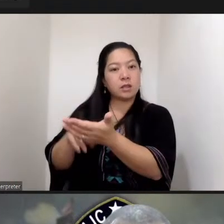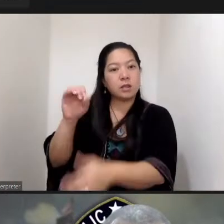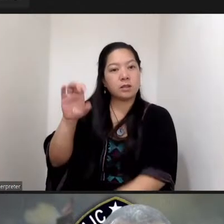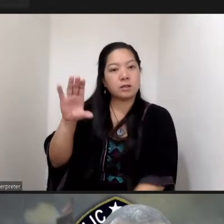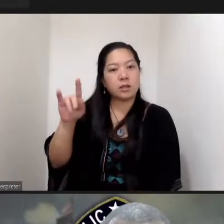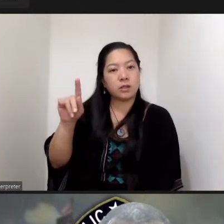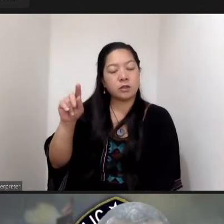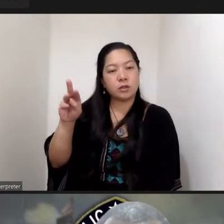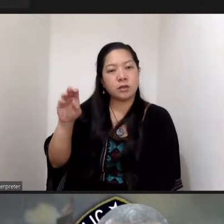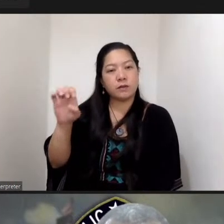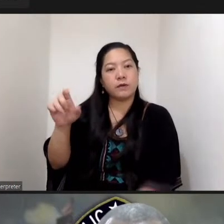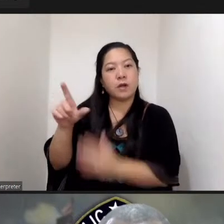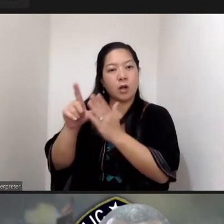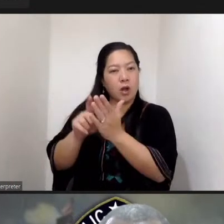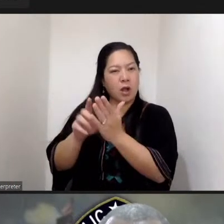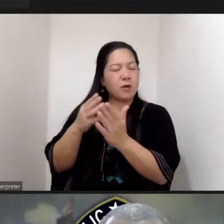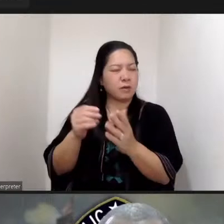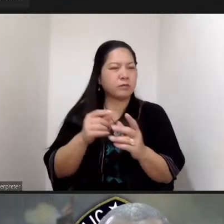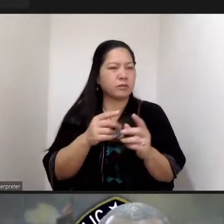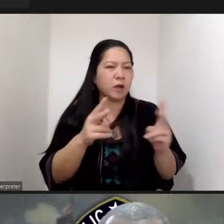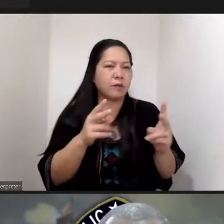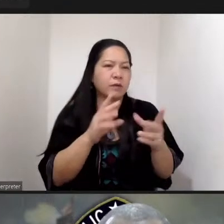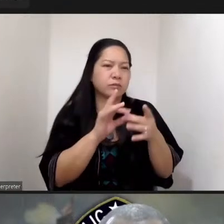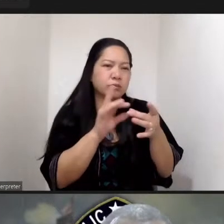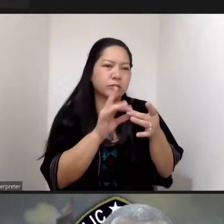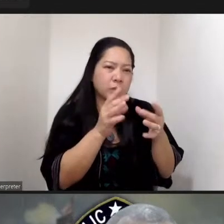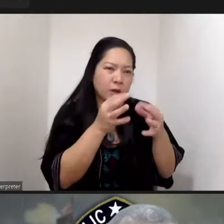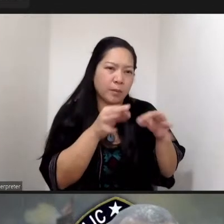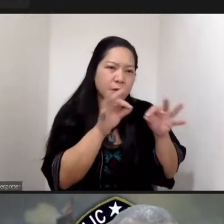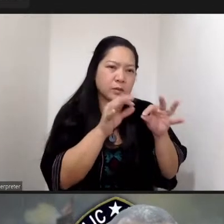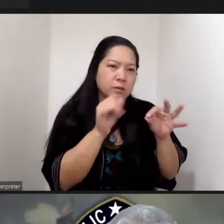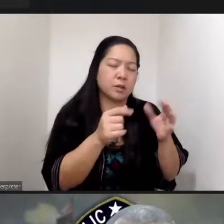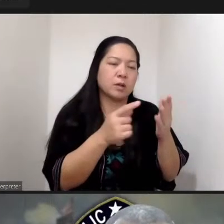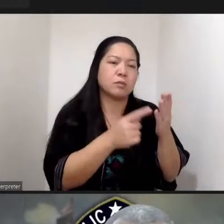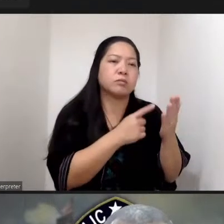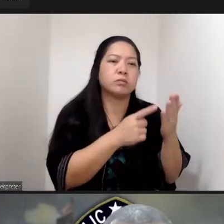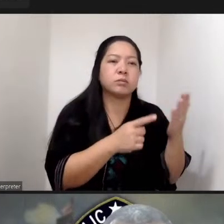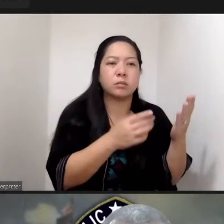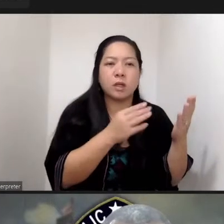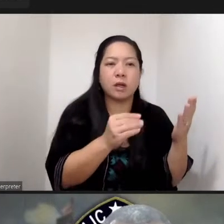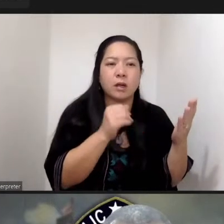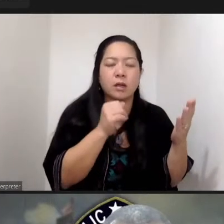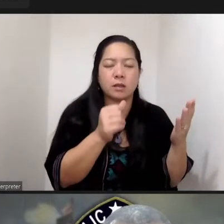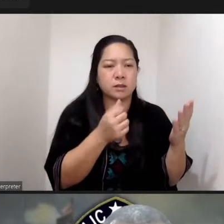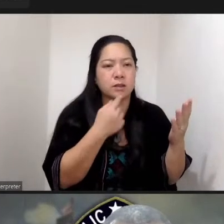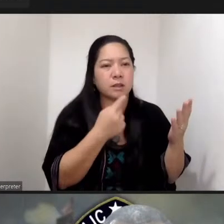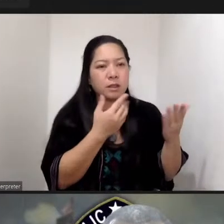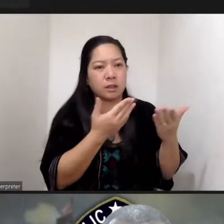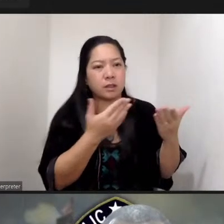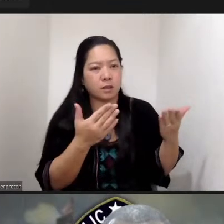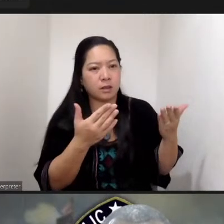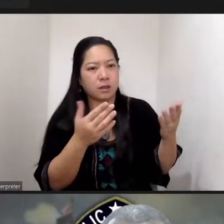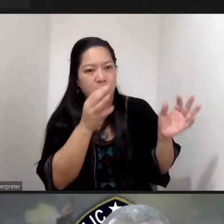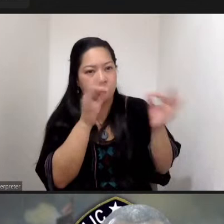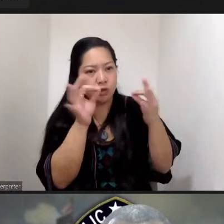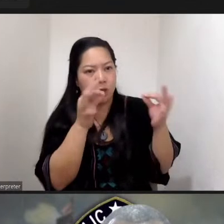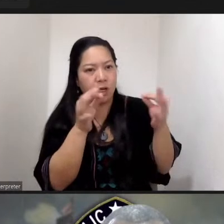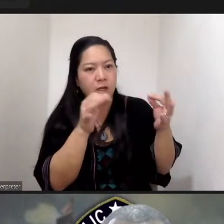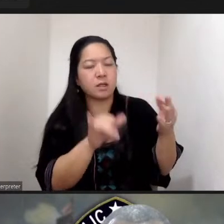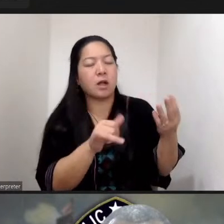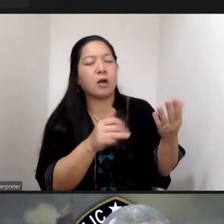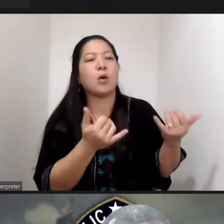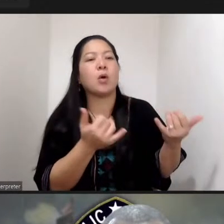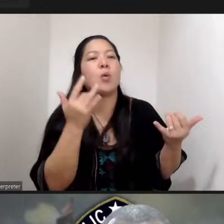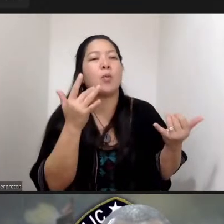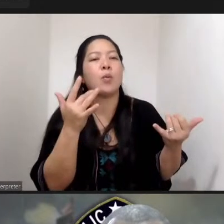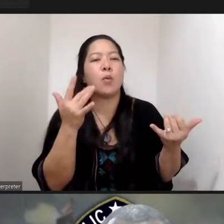executive order, was a bit critical, saying that, among other things, that it was political, unnecessary, and a distraction. Why did you